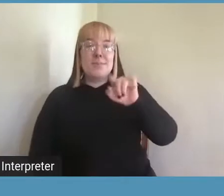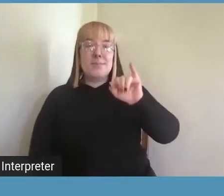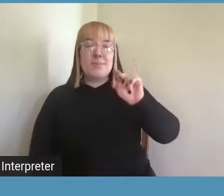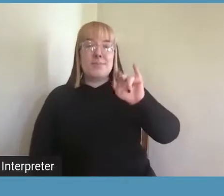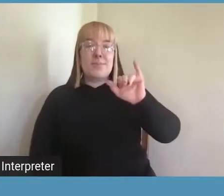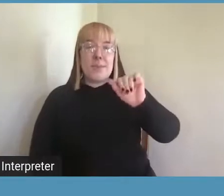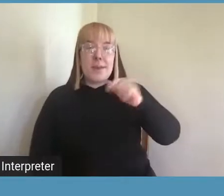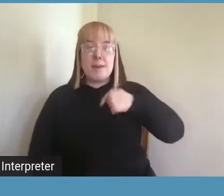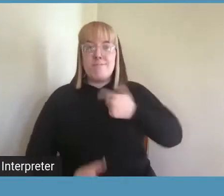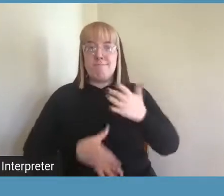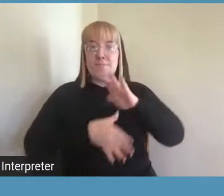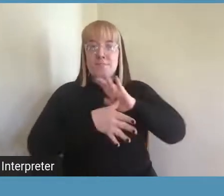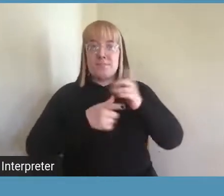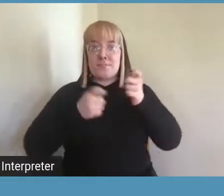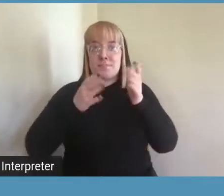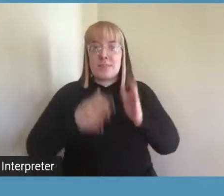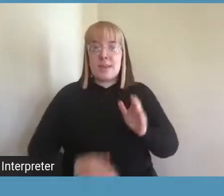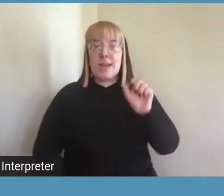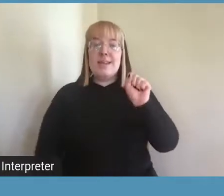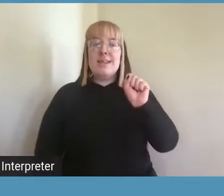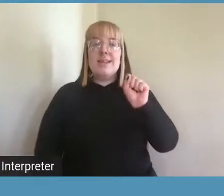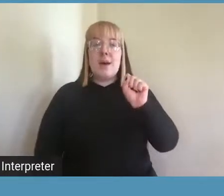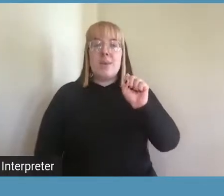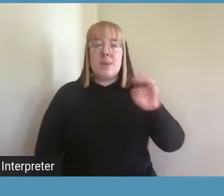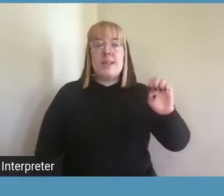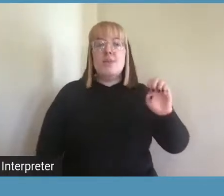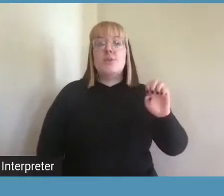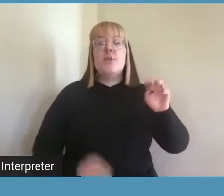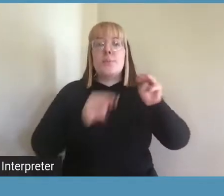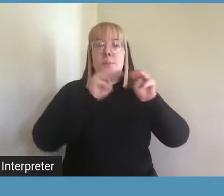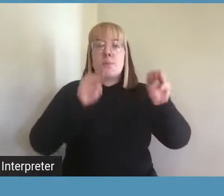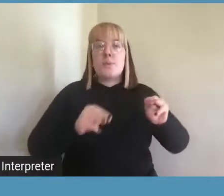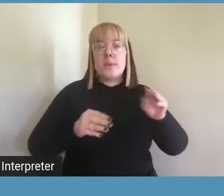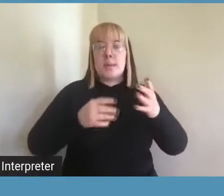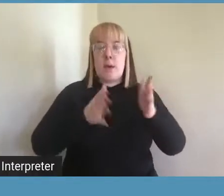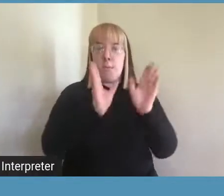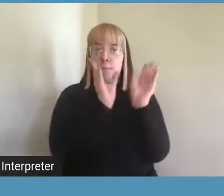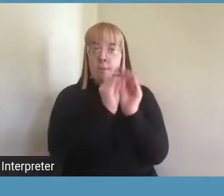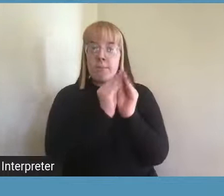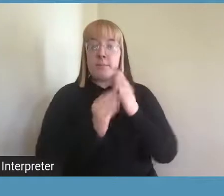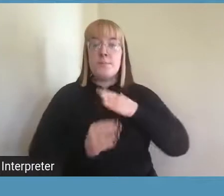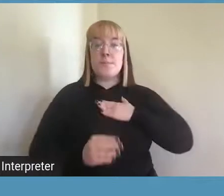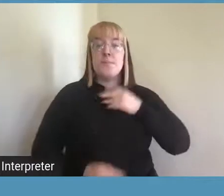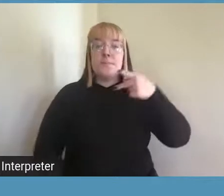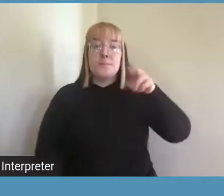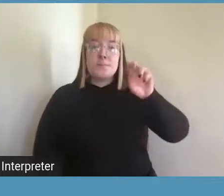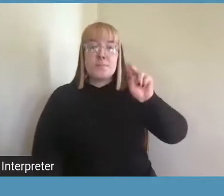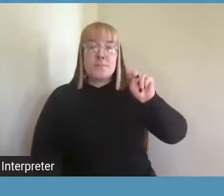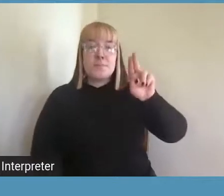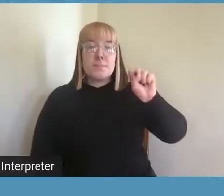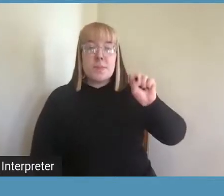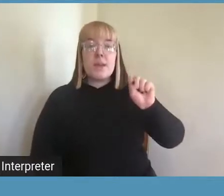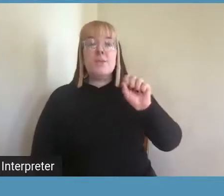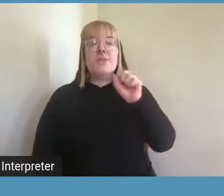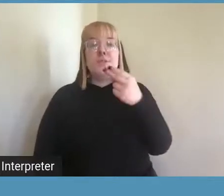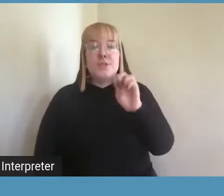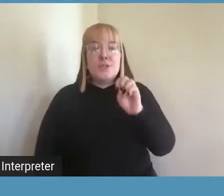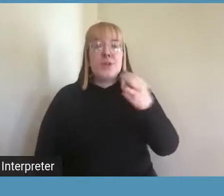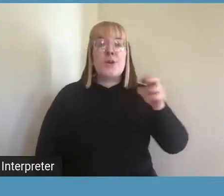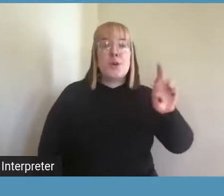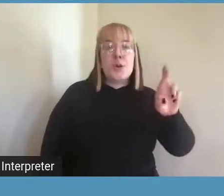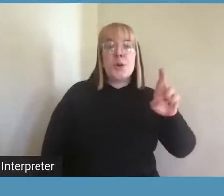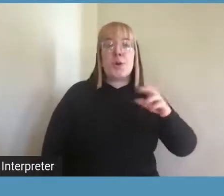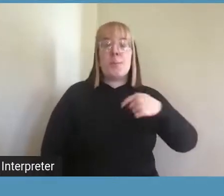am the Executive Director of the Southeastern Museums Conference. My pronouns are she, her. I am a light-skinned